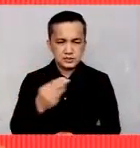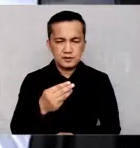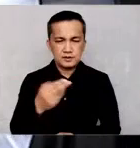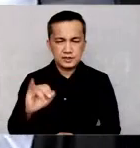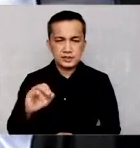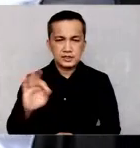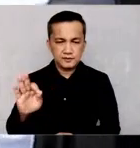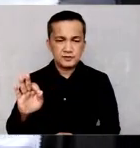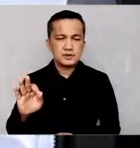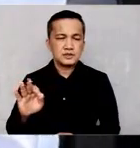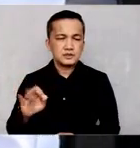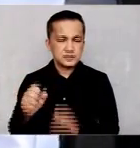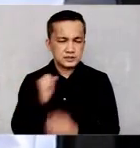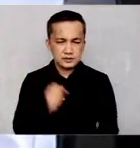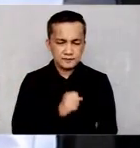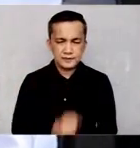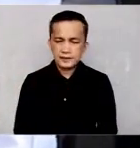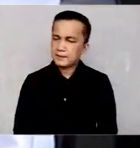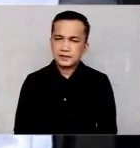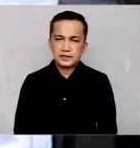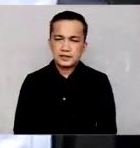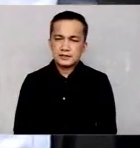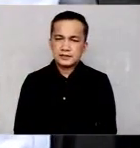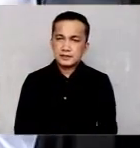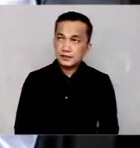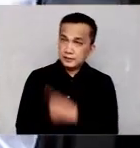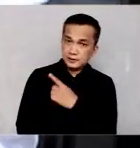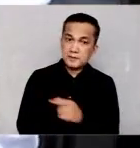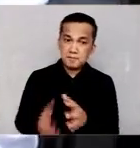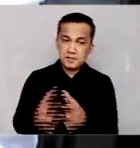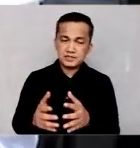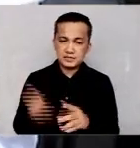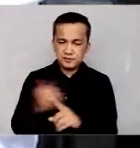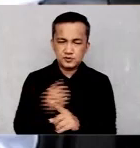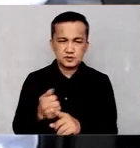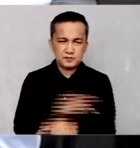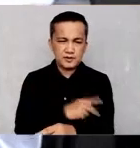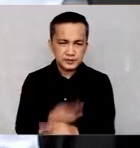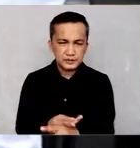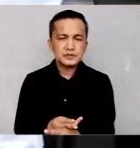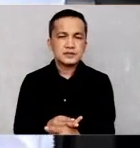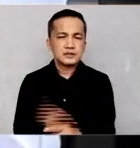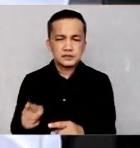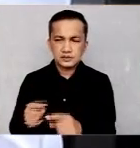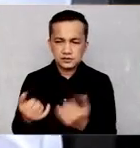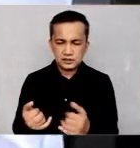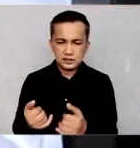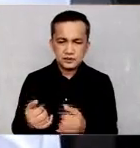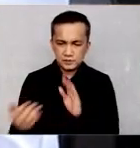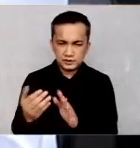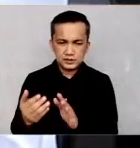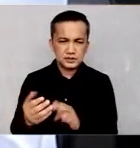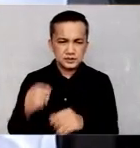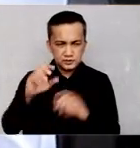has been a much abused power by the Office of the President. Here we are again facing a presidential certification of necessity